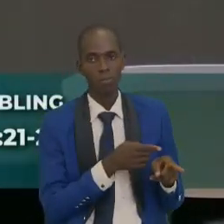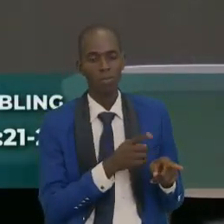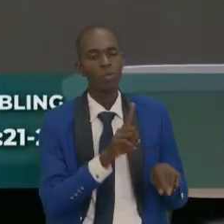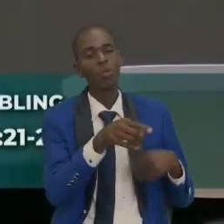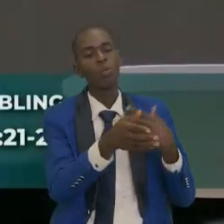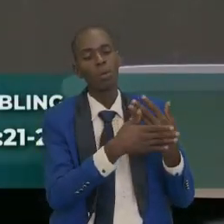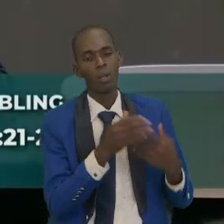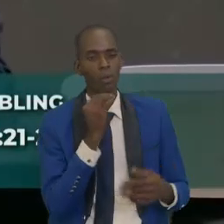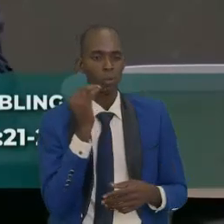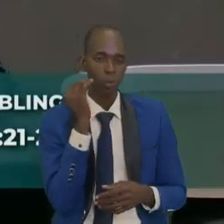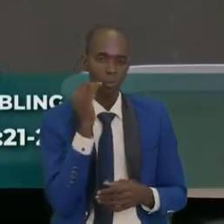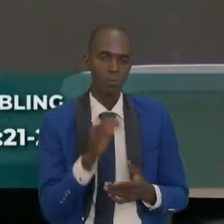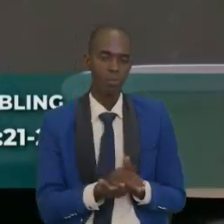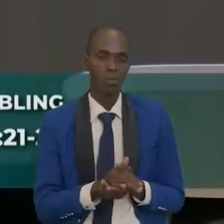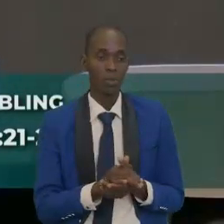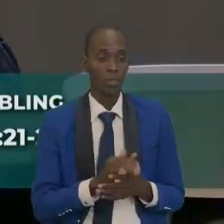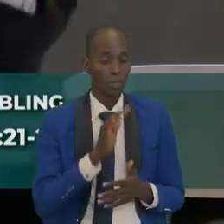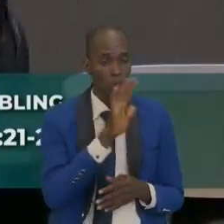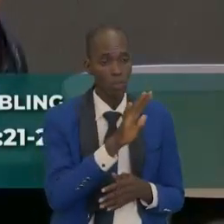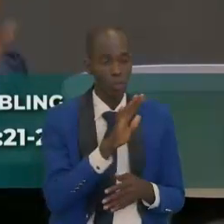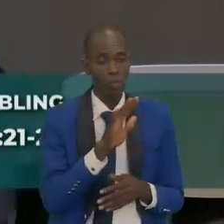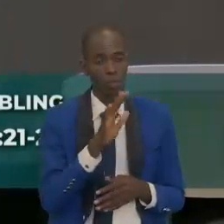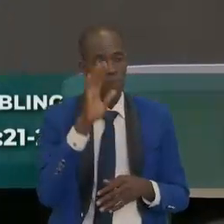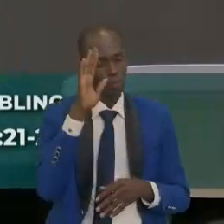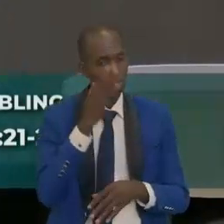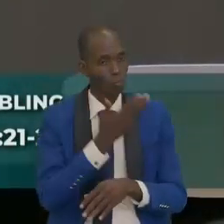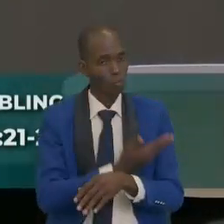home your son lives